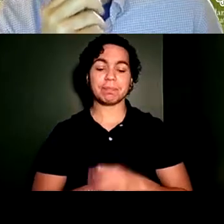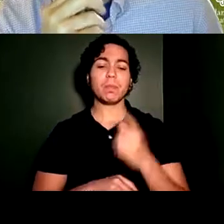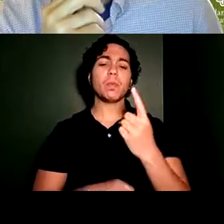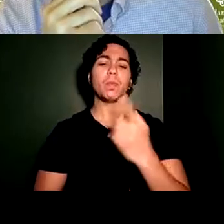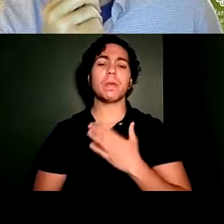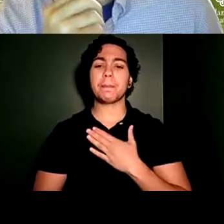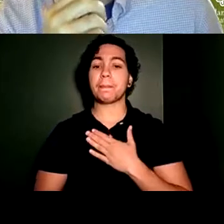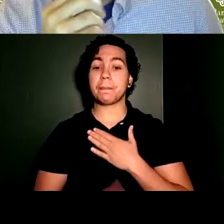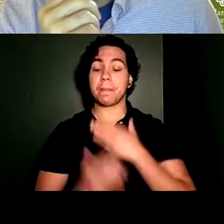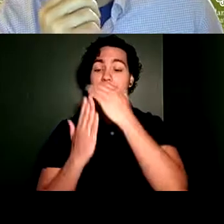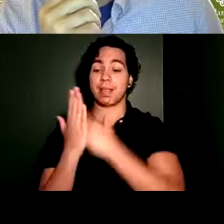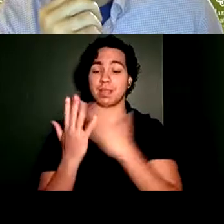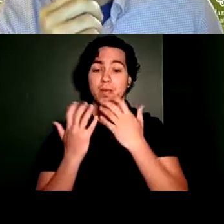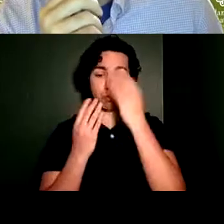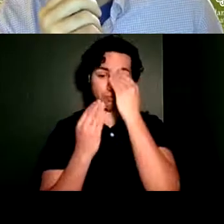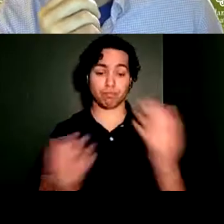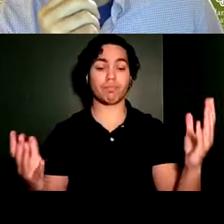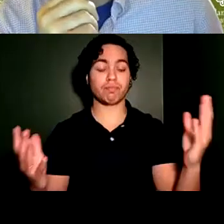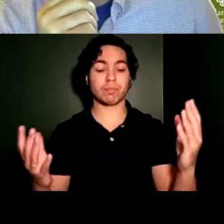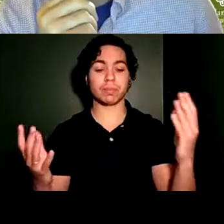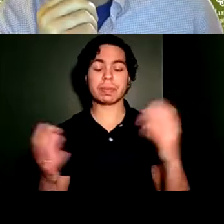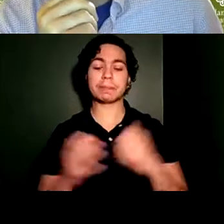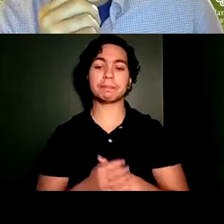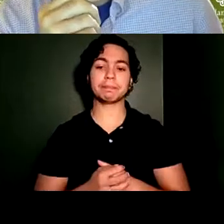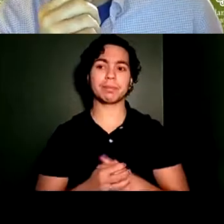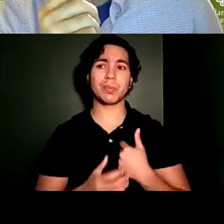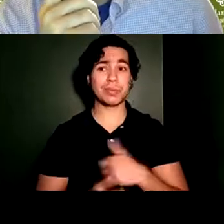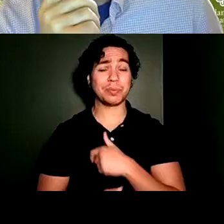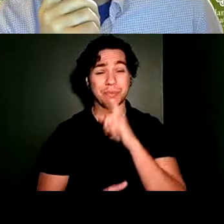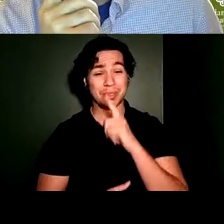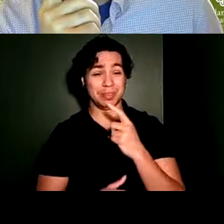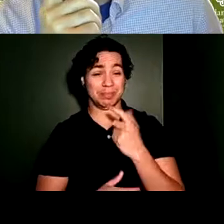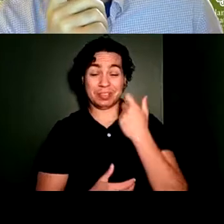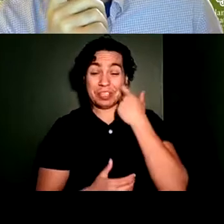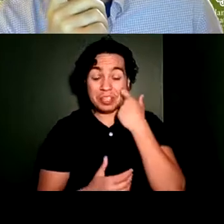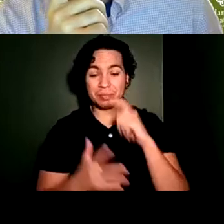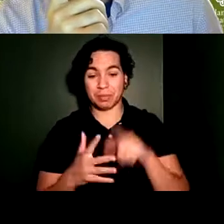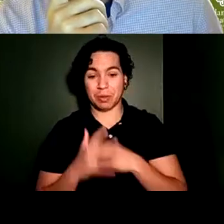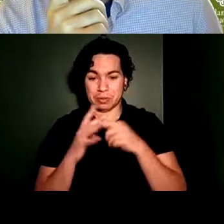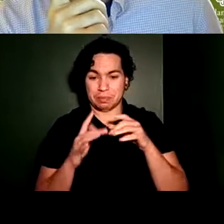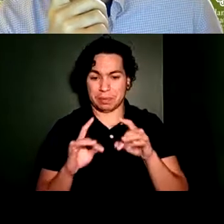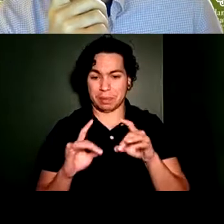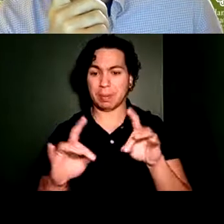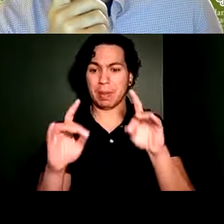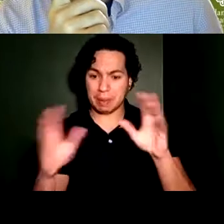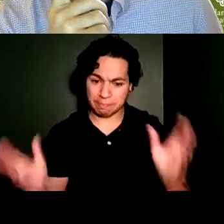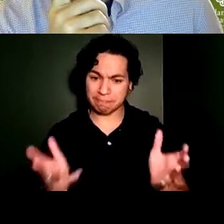One of my lessons is actually something that we're just really pushing now, and that's